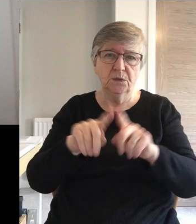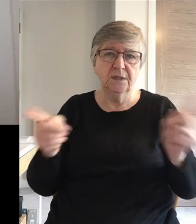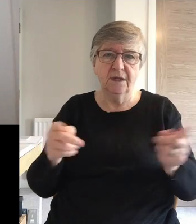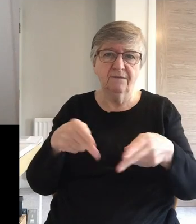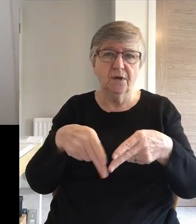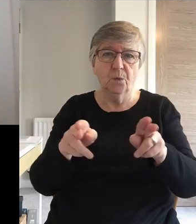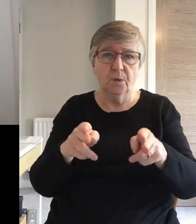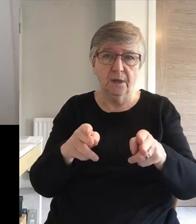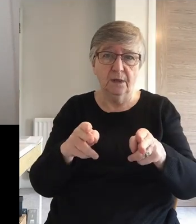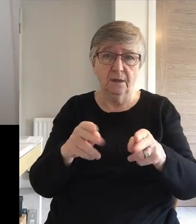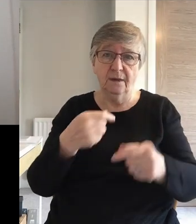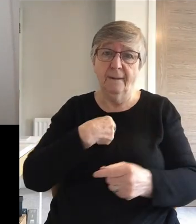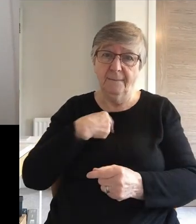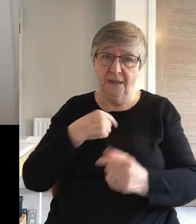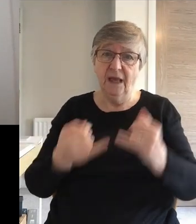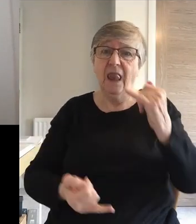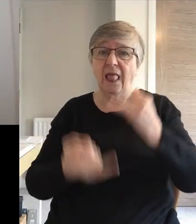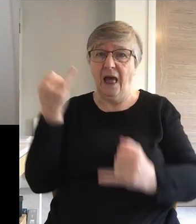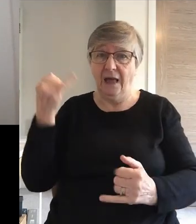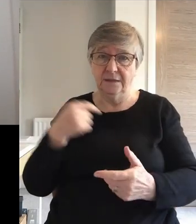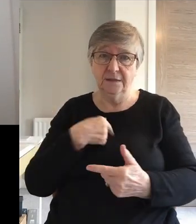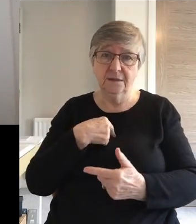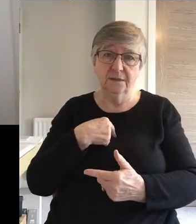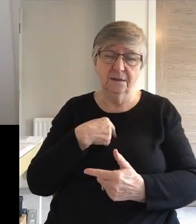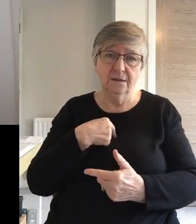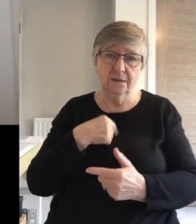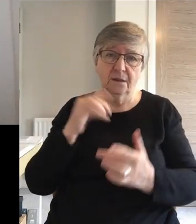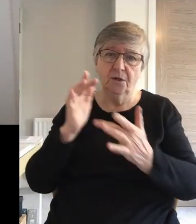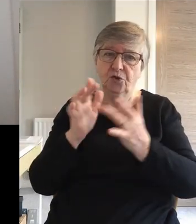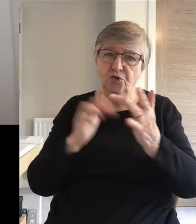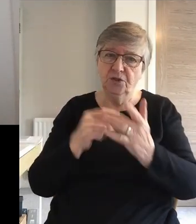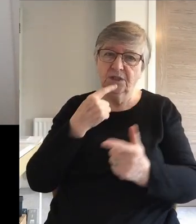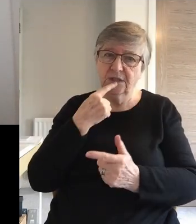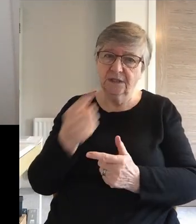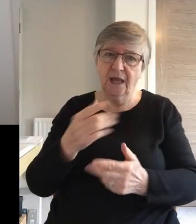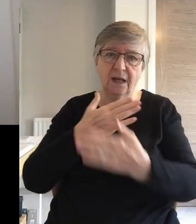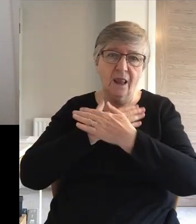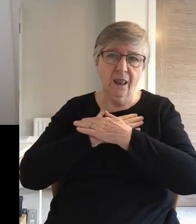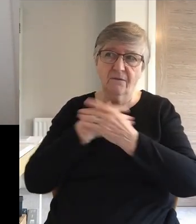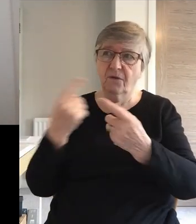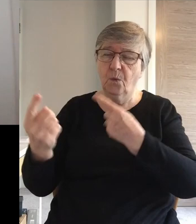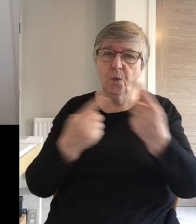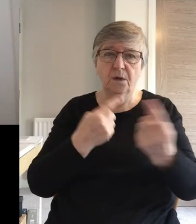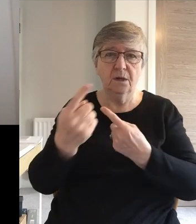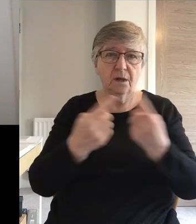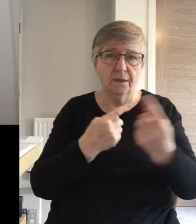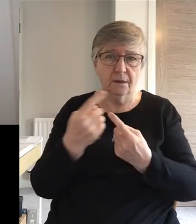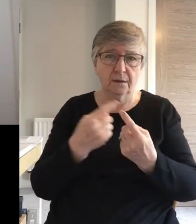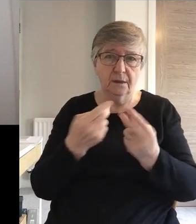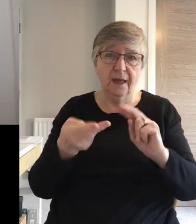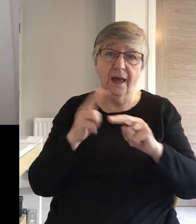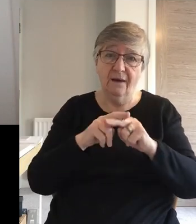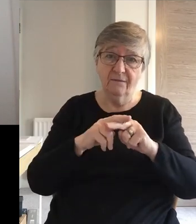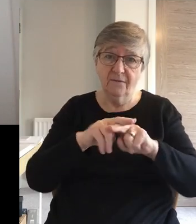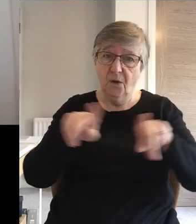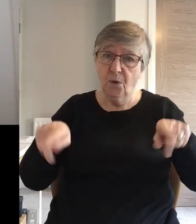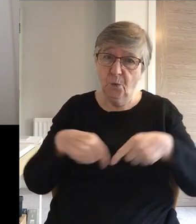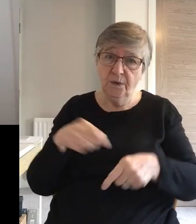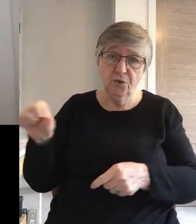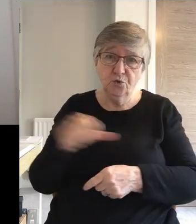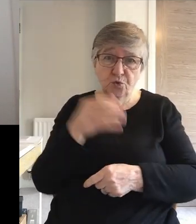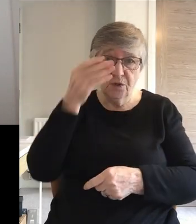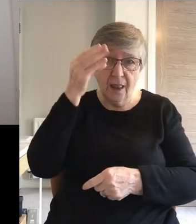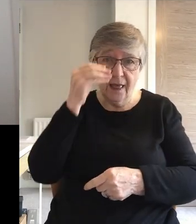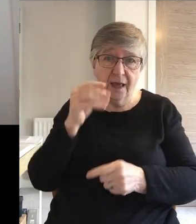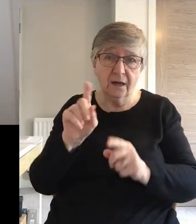of me-last. Jesus said, love one another. And if there's anything we've learnt in the